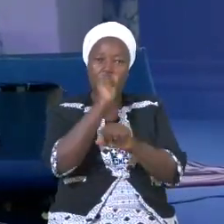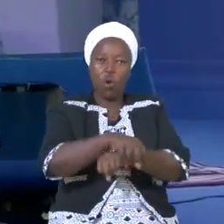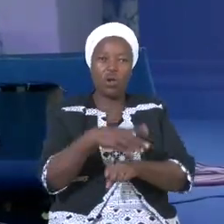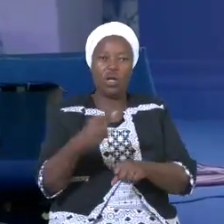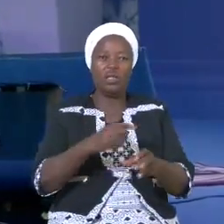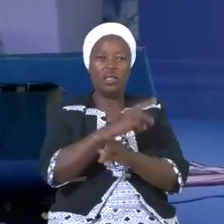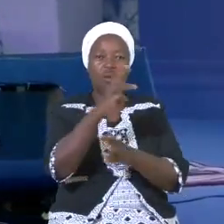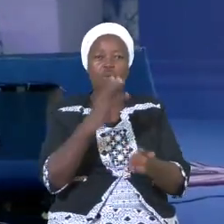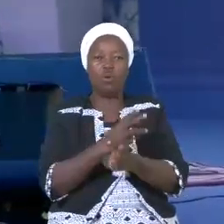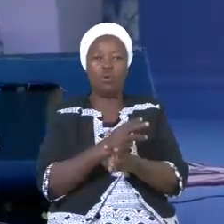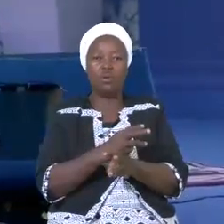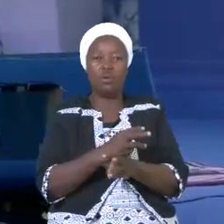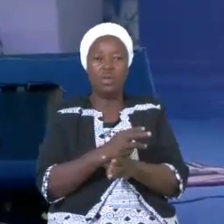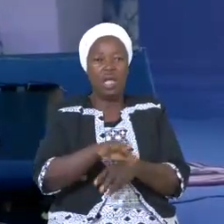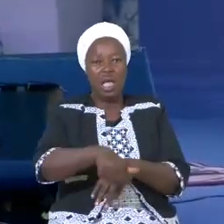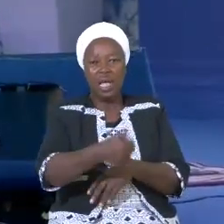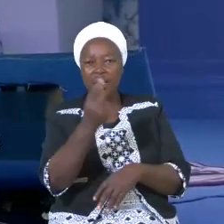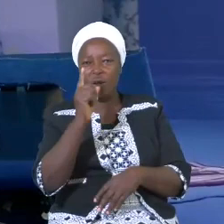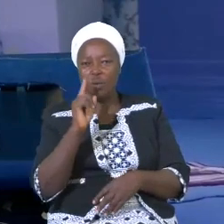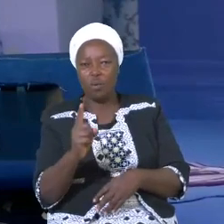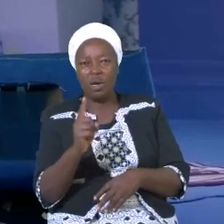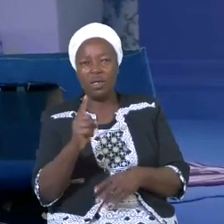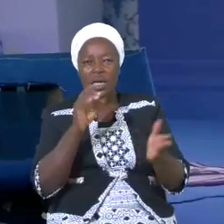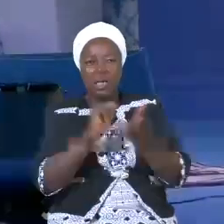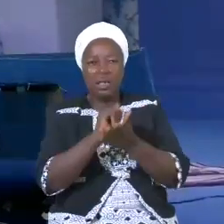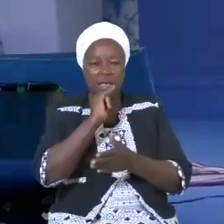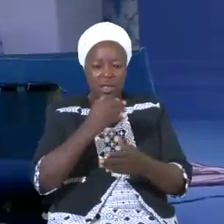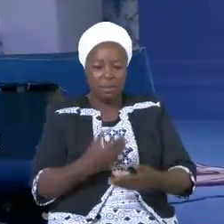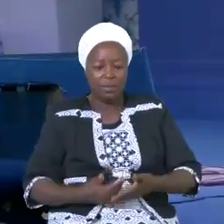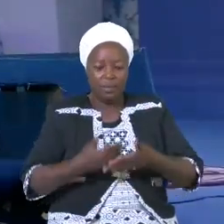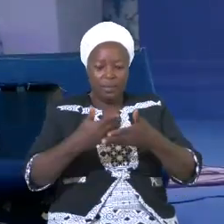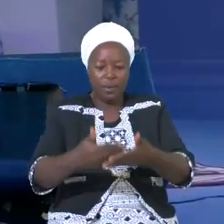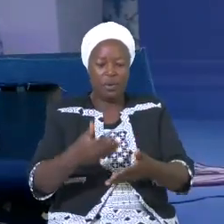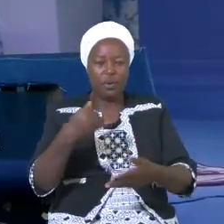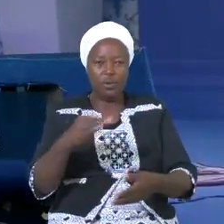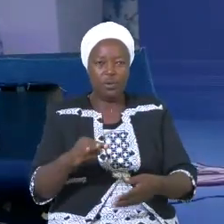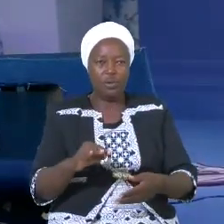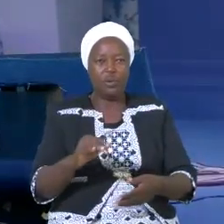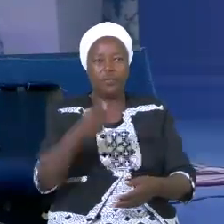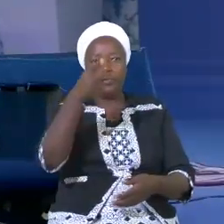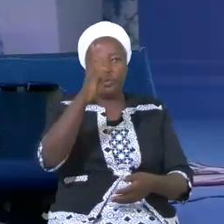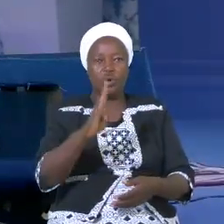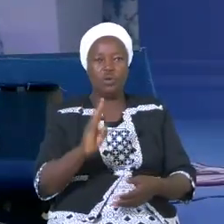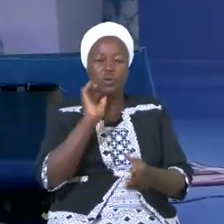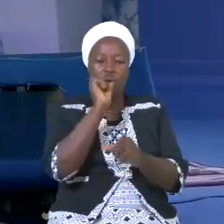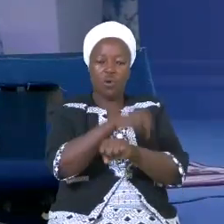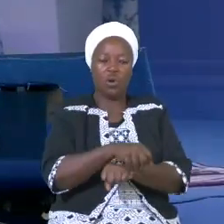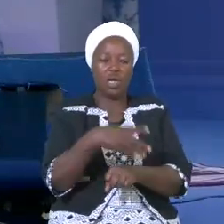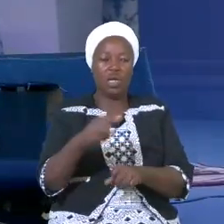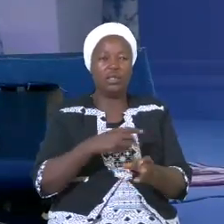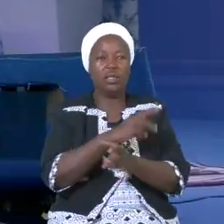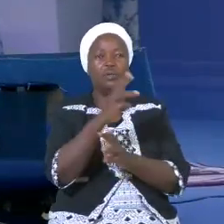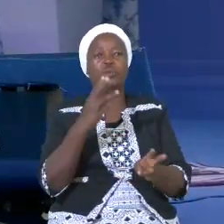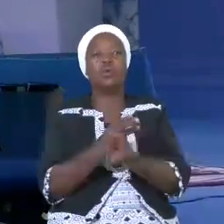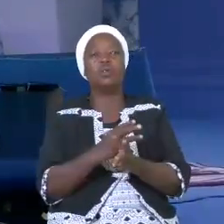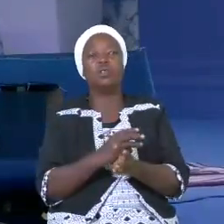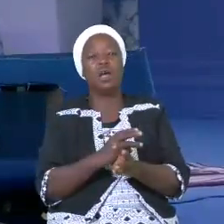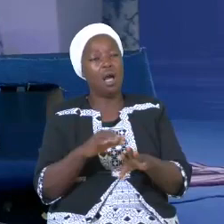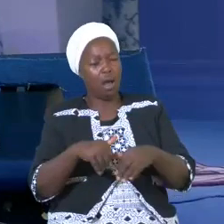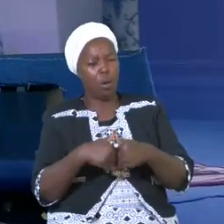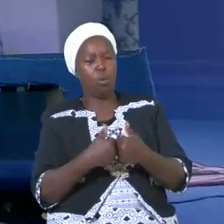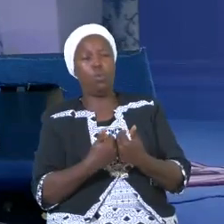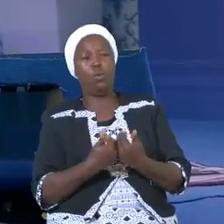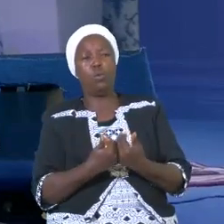whatsoever is born of god overcomes the world how